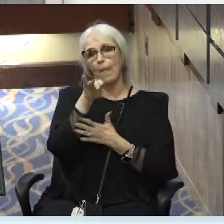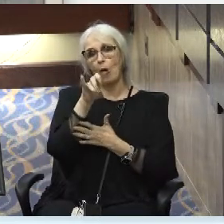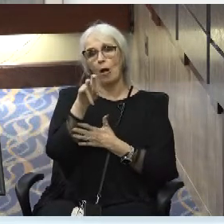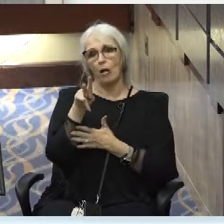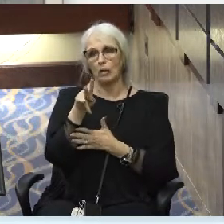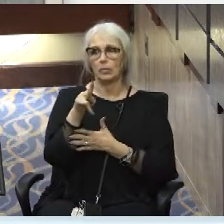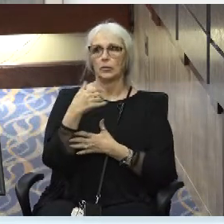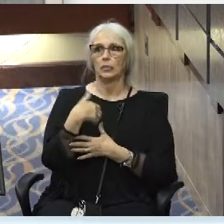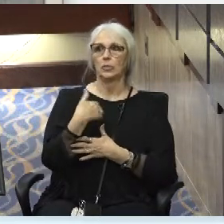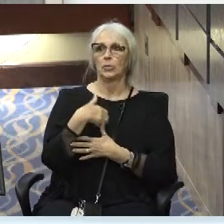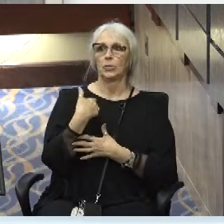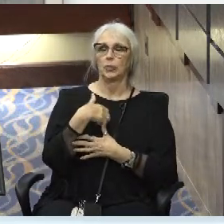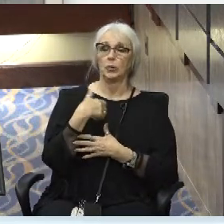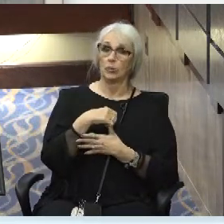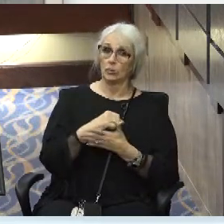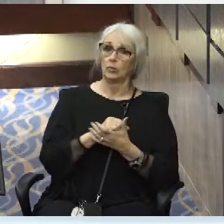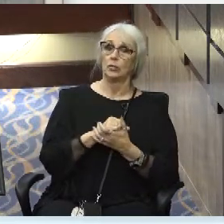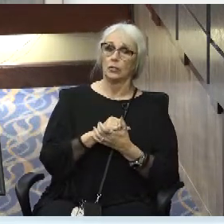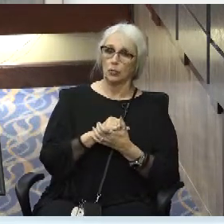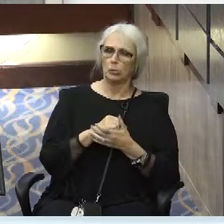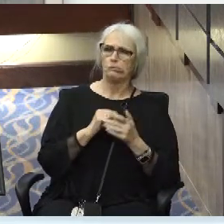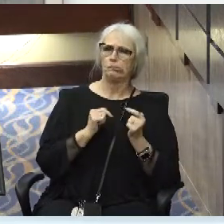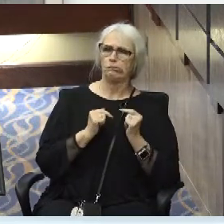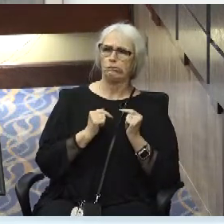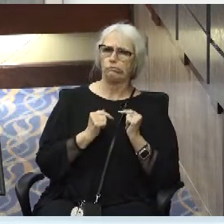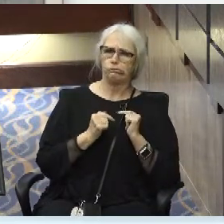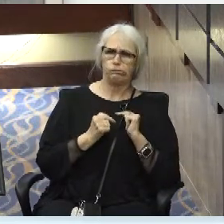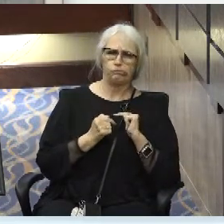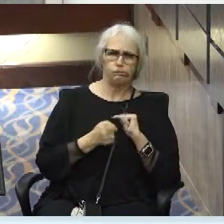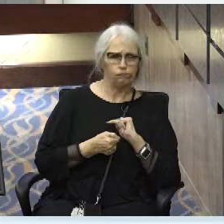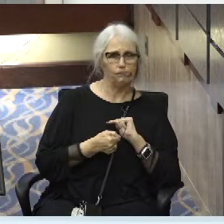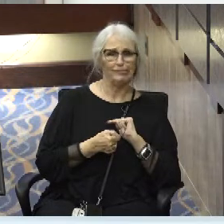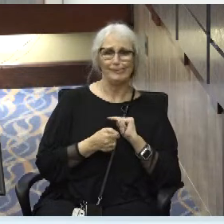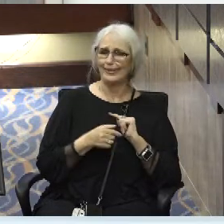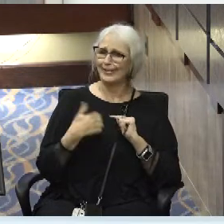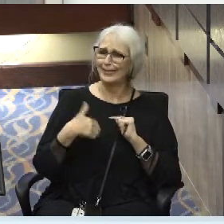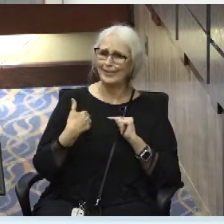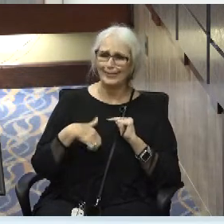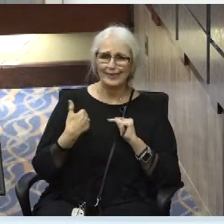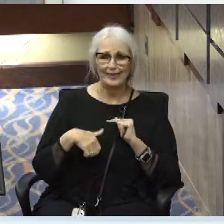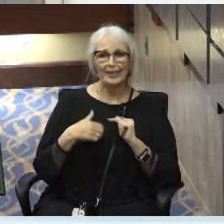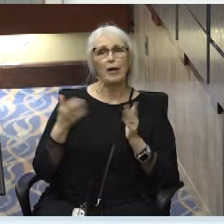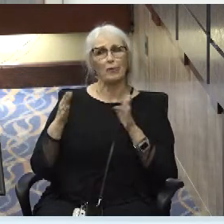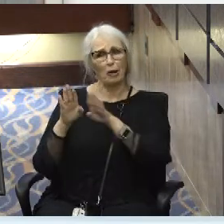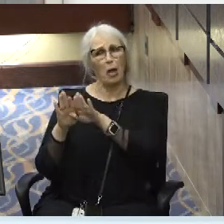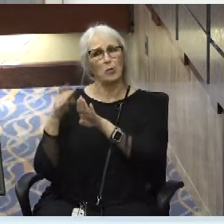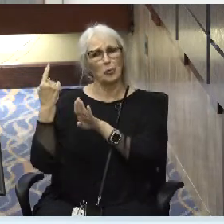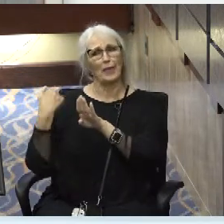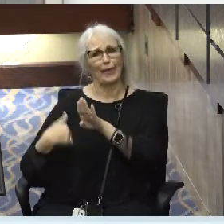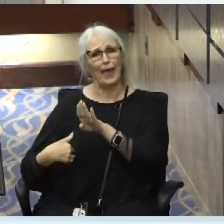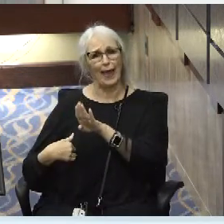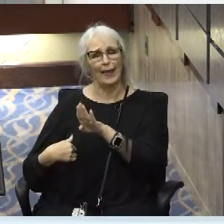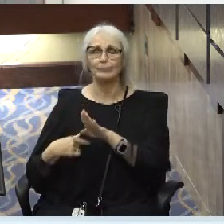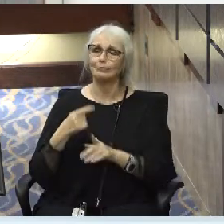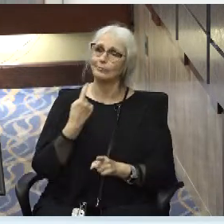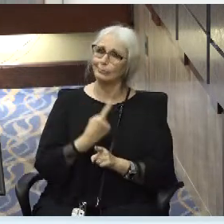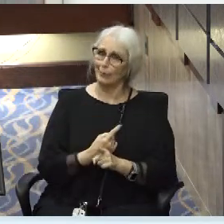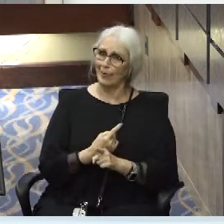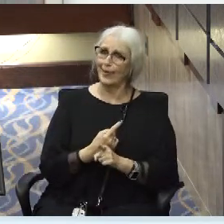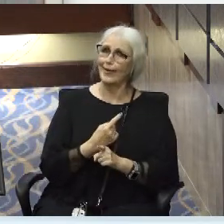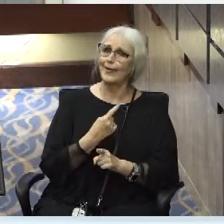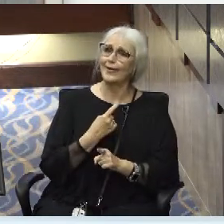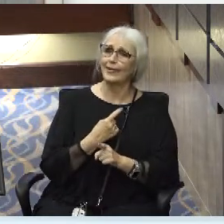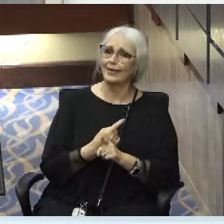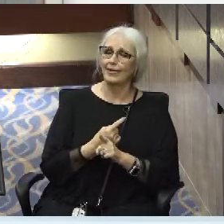that's going to be painful as well. But that'll probably close down one side while you send it to the other. Exactly. Okay. Yeah, that'll